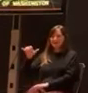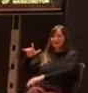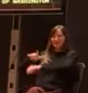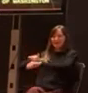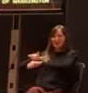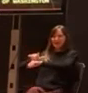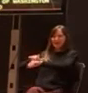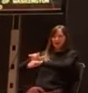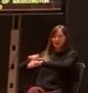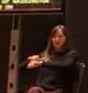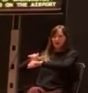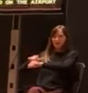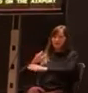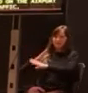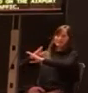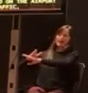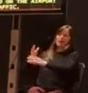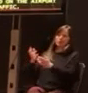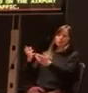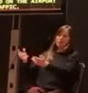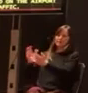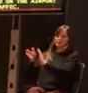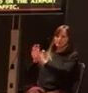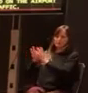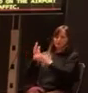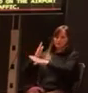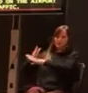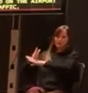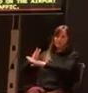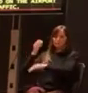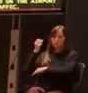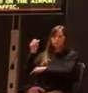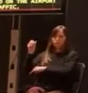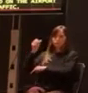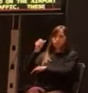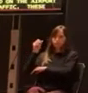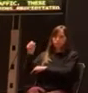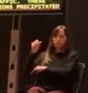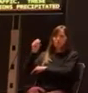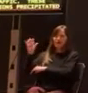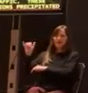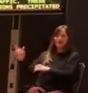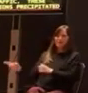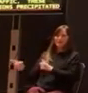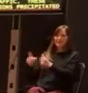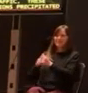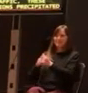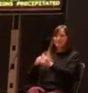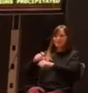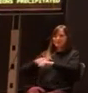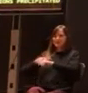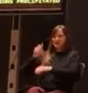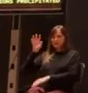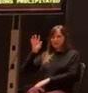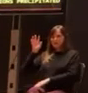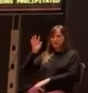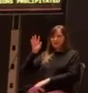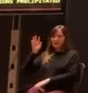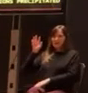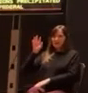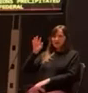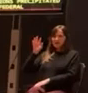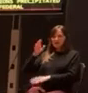traffic. These demonstrations precipitated the first federal imposition of affirmative